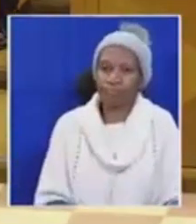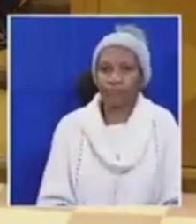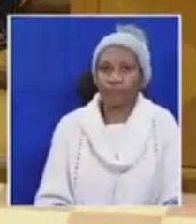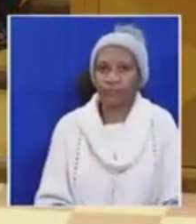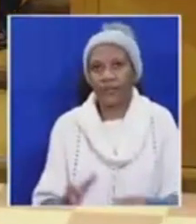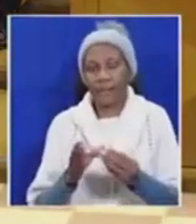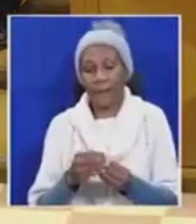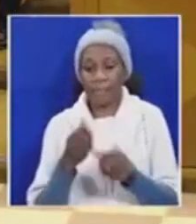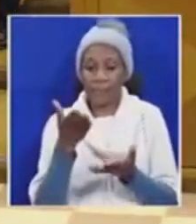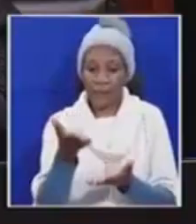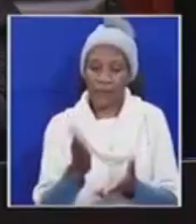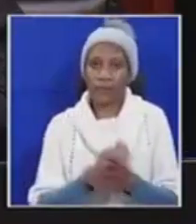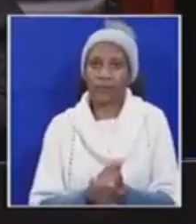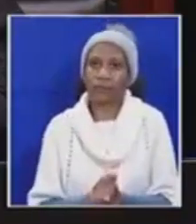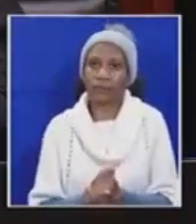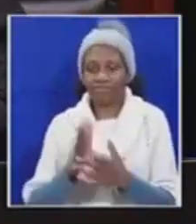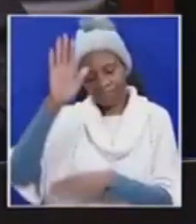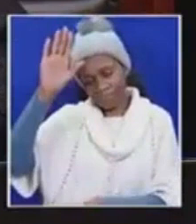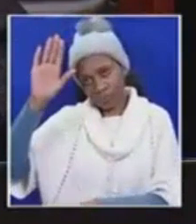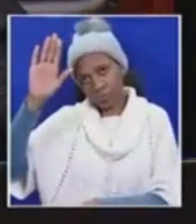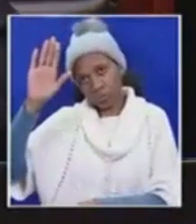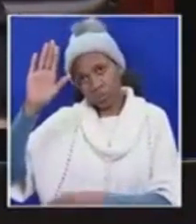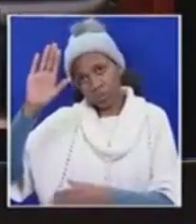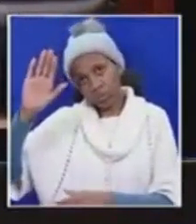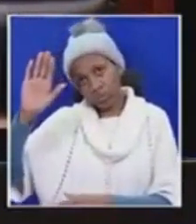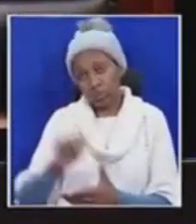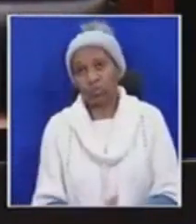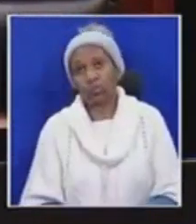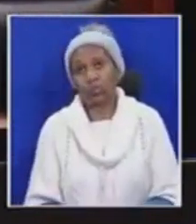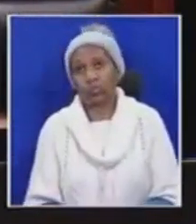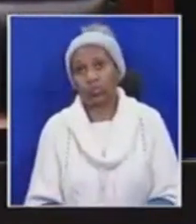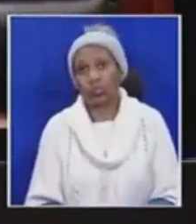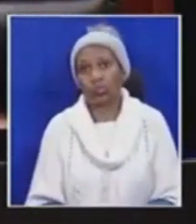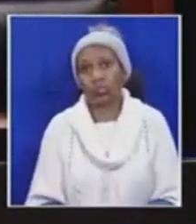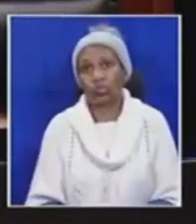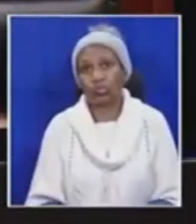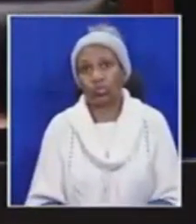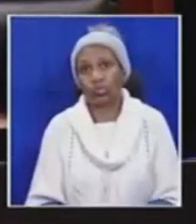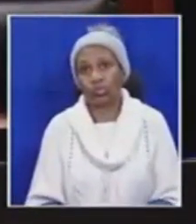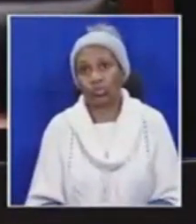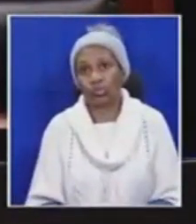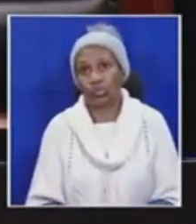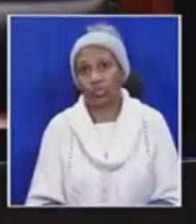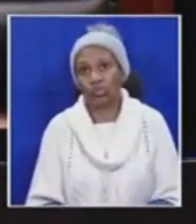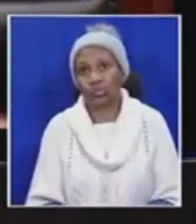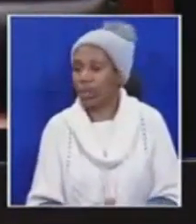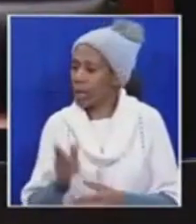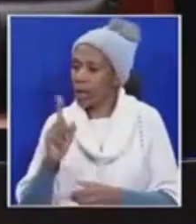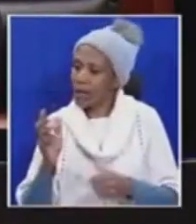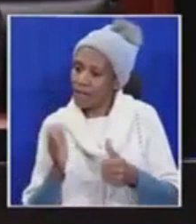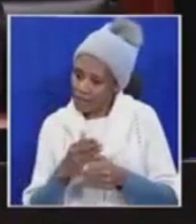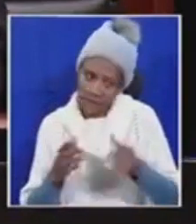Honourable Member. Point of order. Point of order. Honourable Member, he was the first on the point of